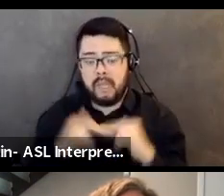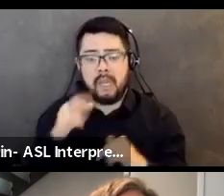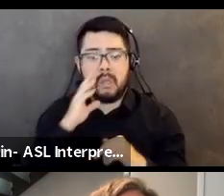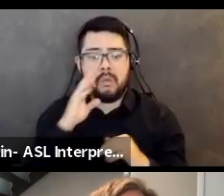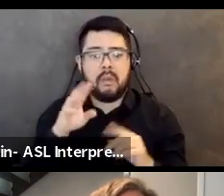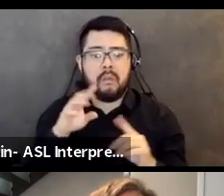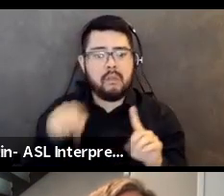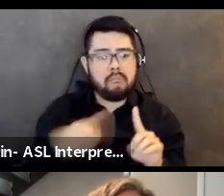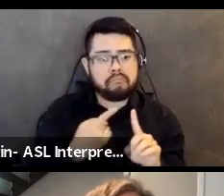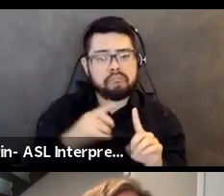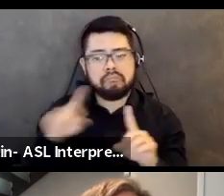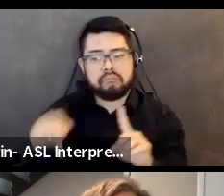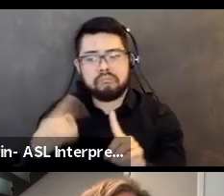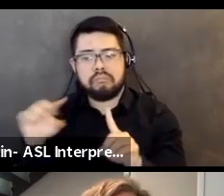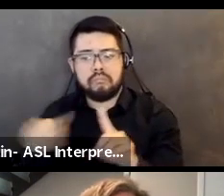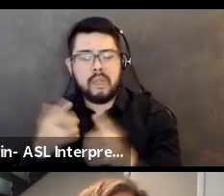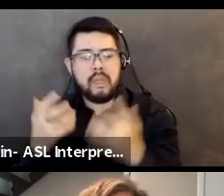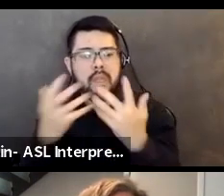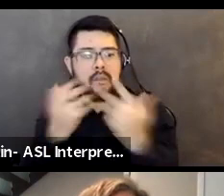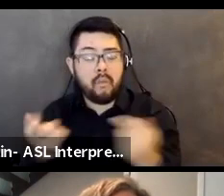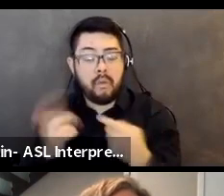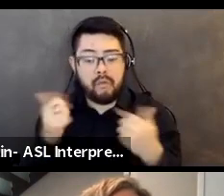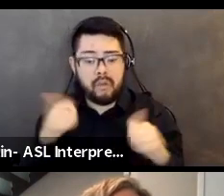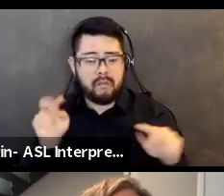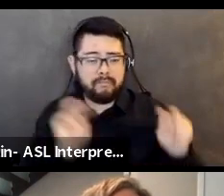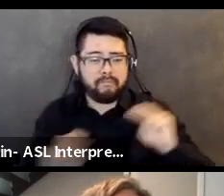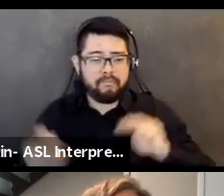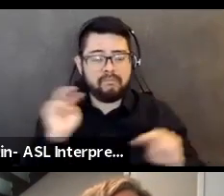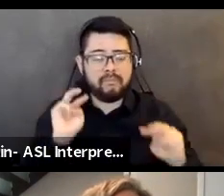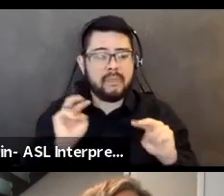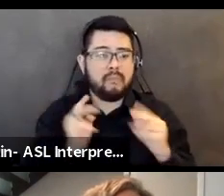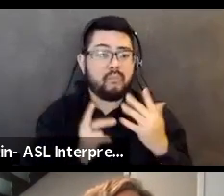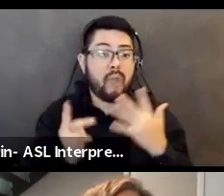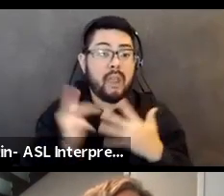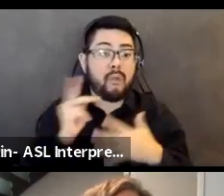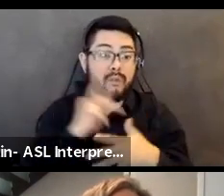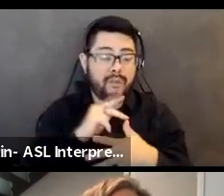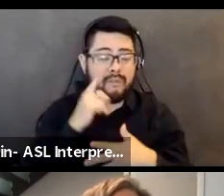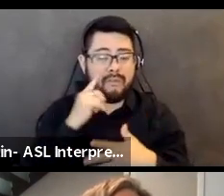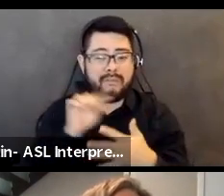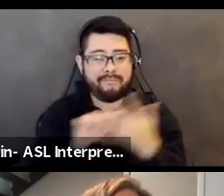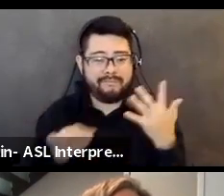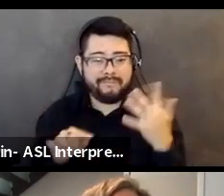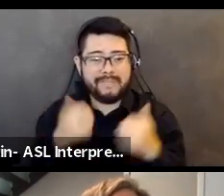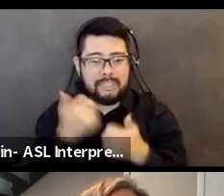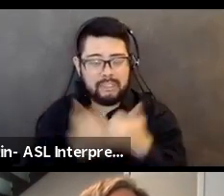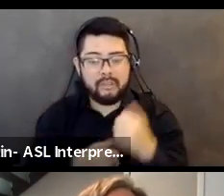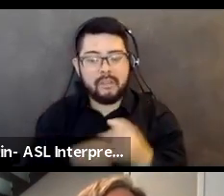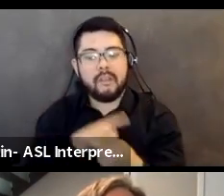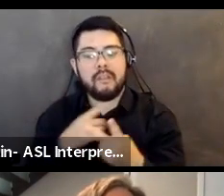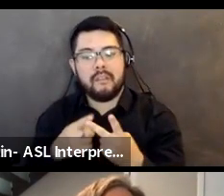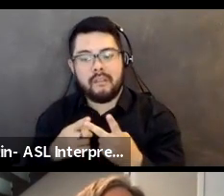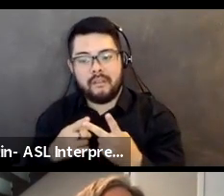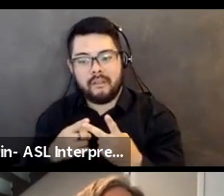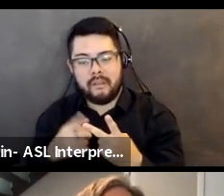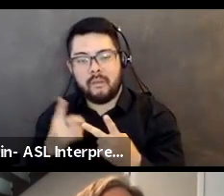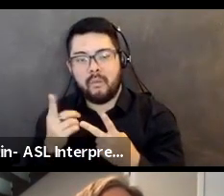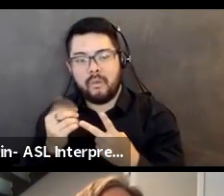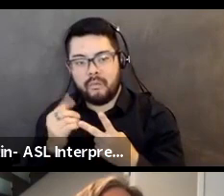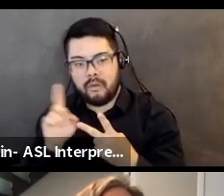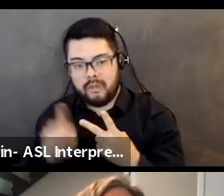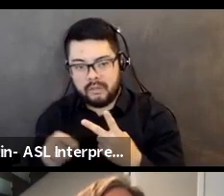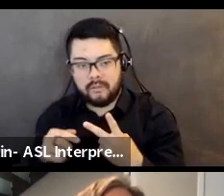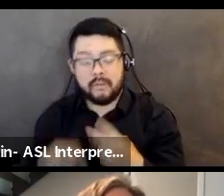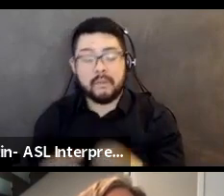its own when you're evaluating um the relative priority of these different needs and then after that i'll ask myself